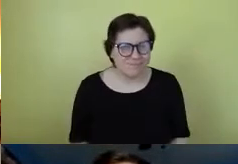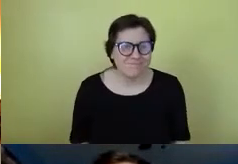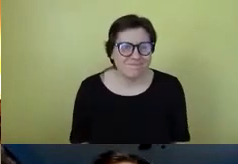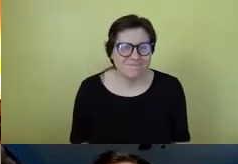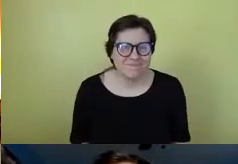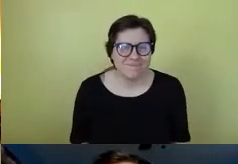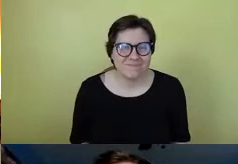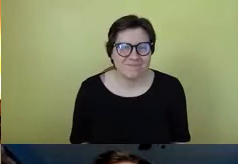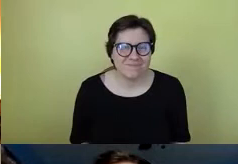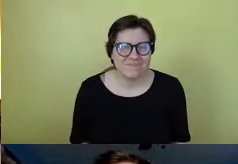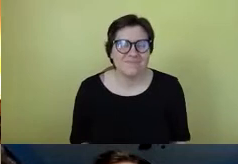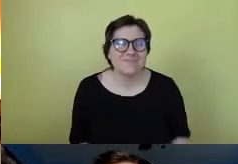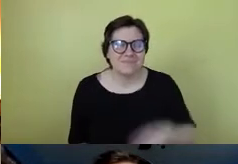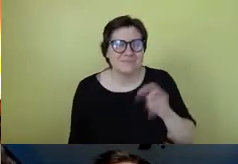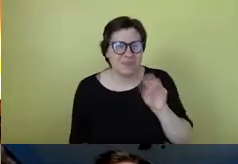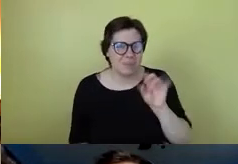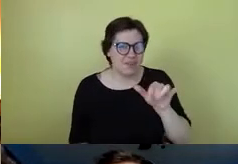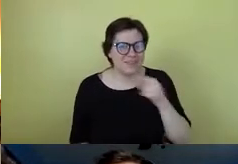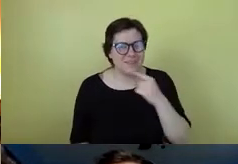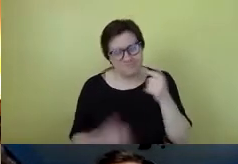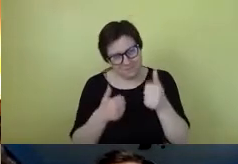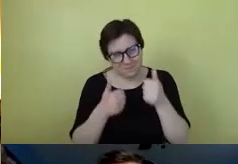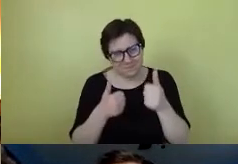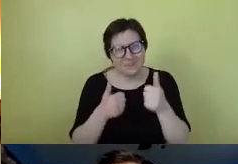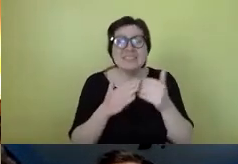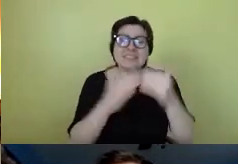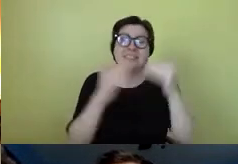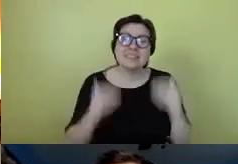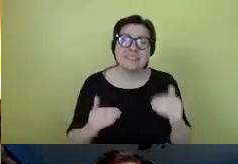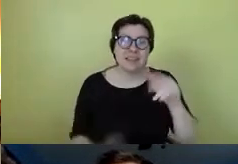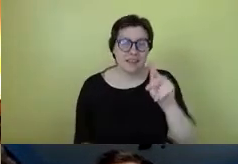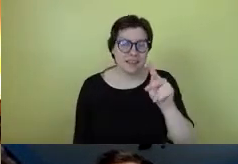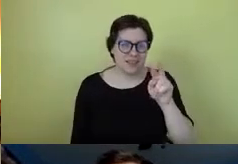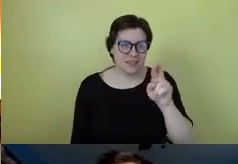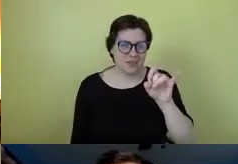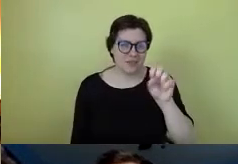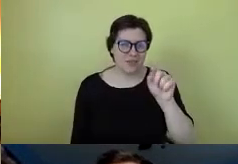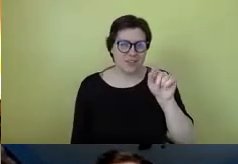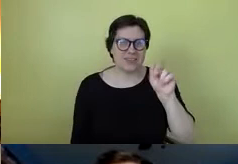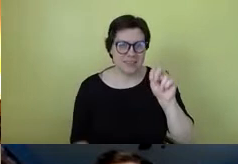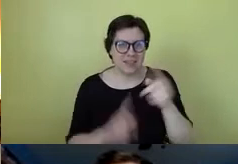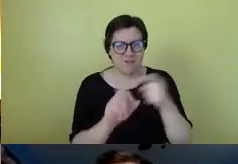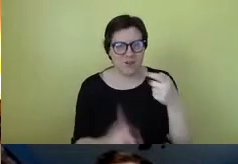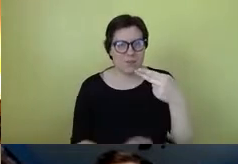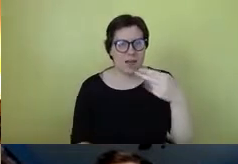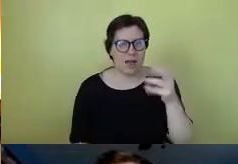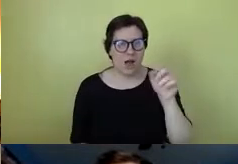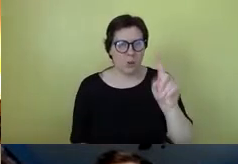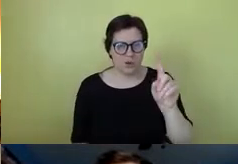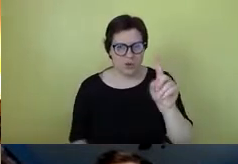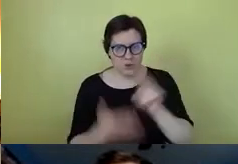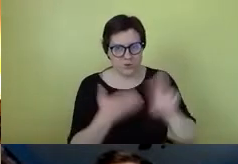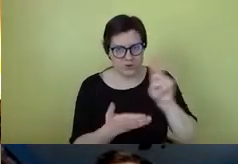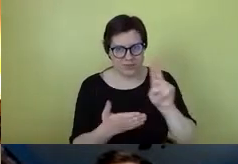Wonderful. Next we have Kristen Molyneux from Howard University. Hi,